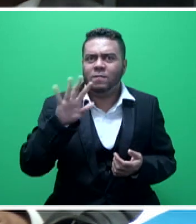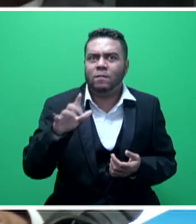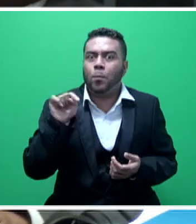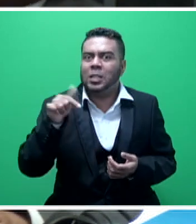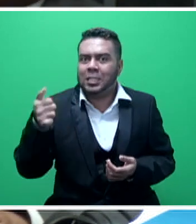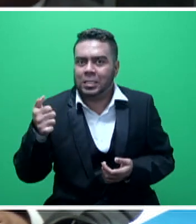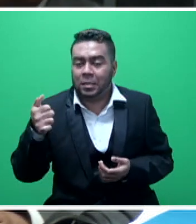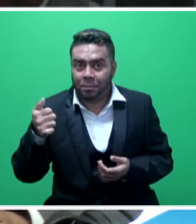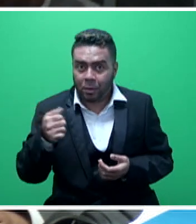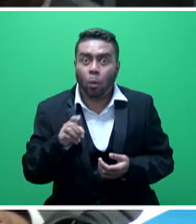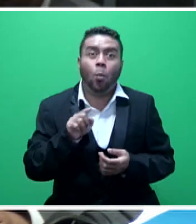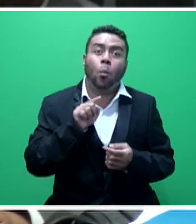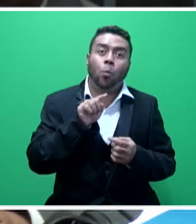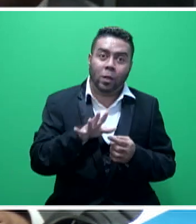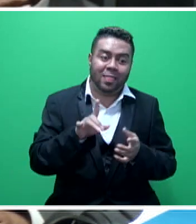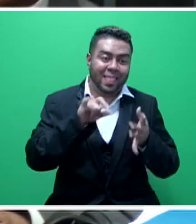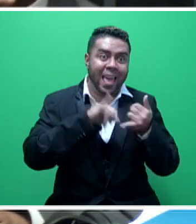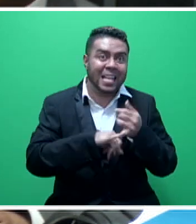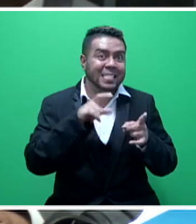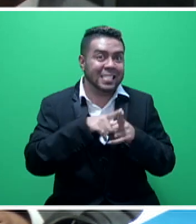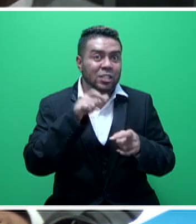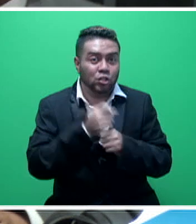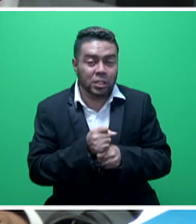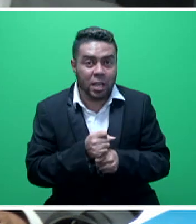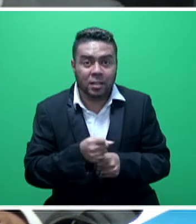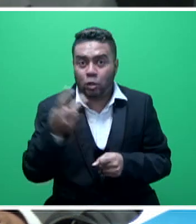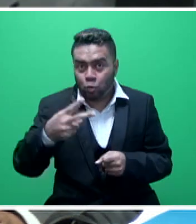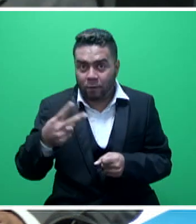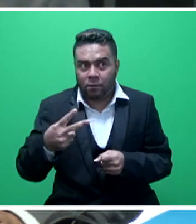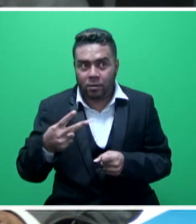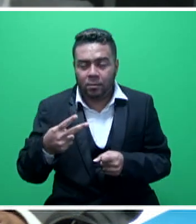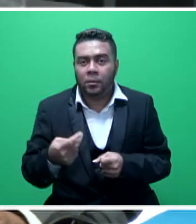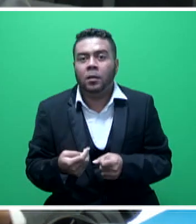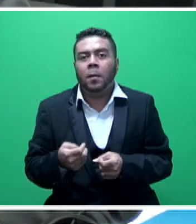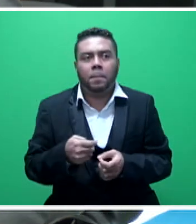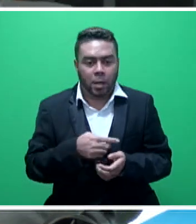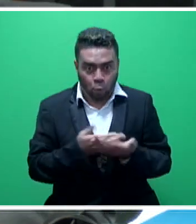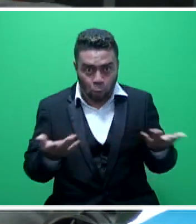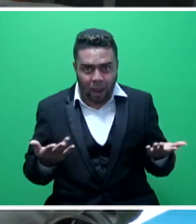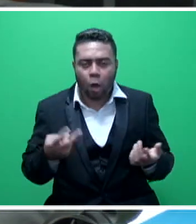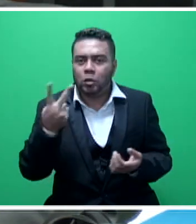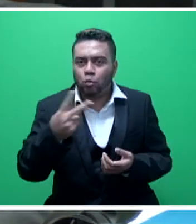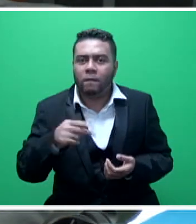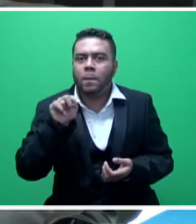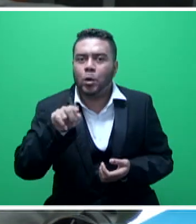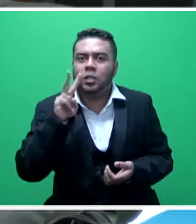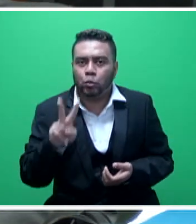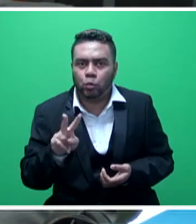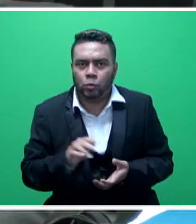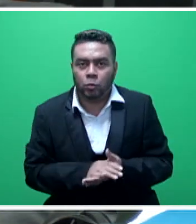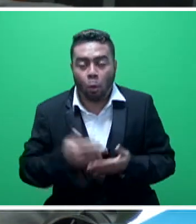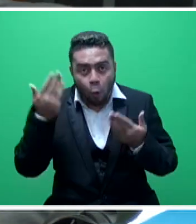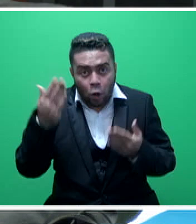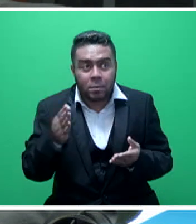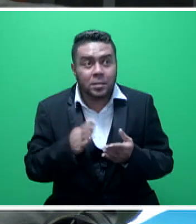rate, the SDG target is 12 by 2030, we are at 12.2. Honorable Speaker, we